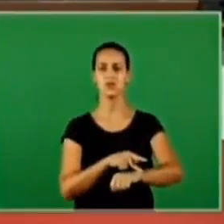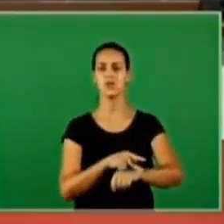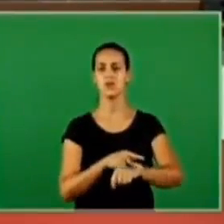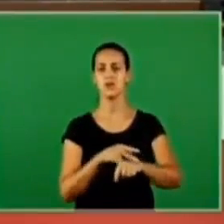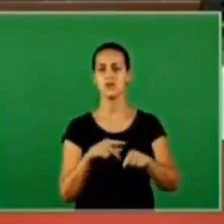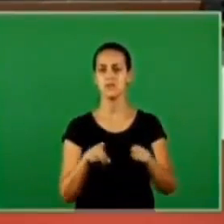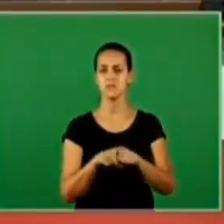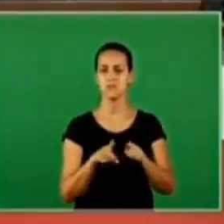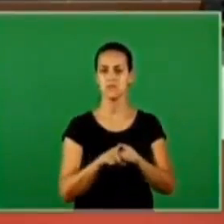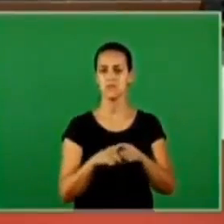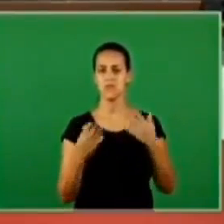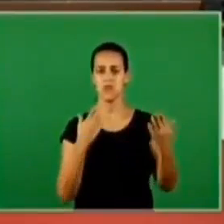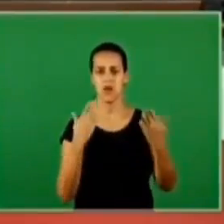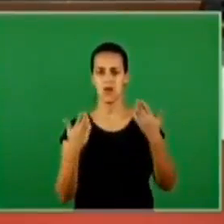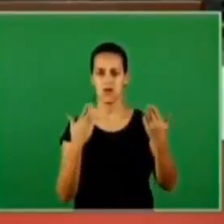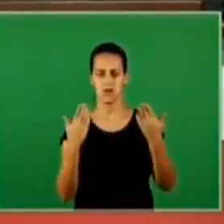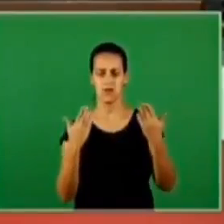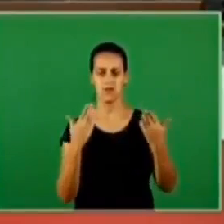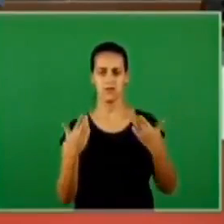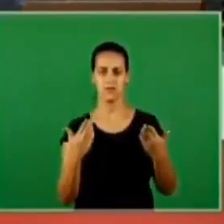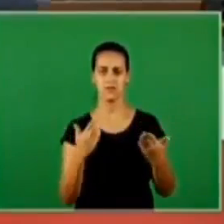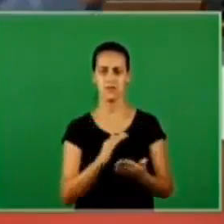pedagogy,